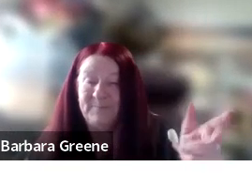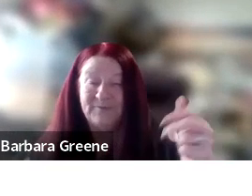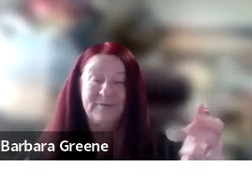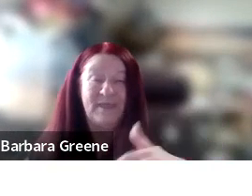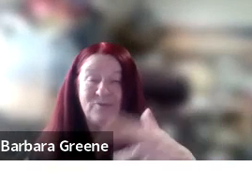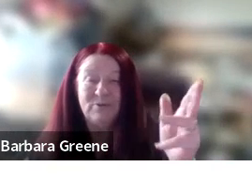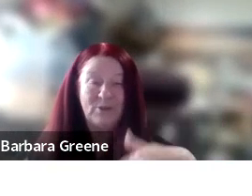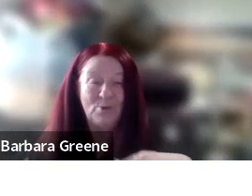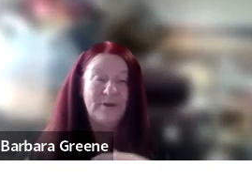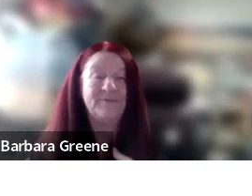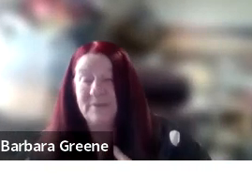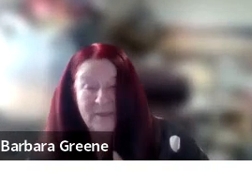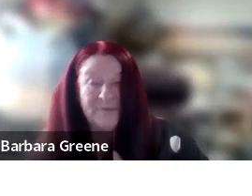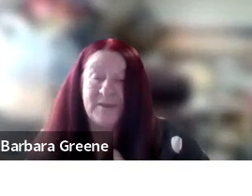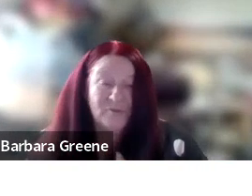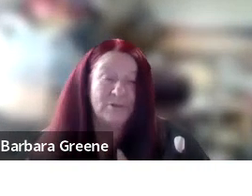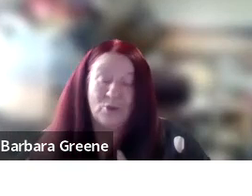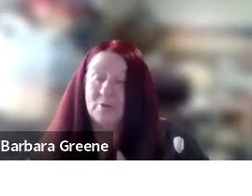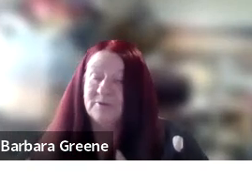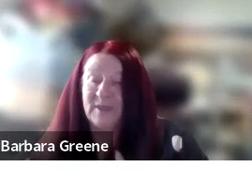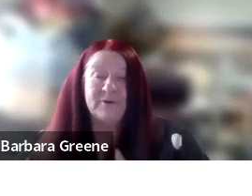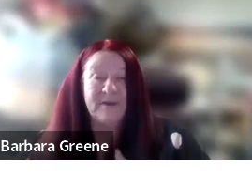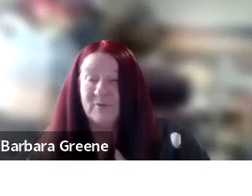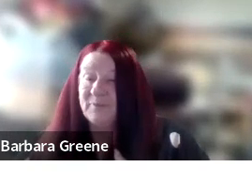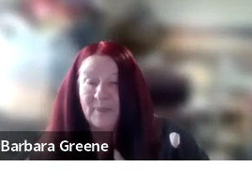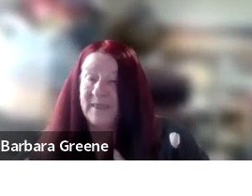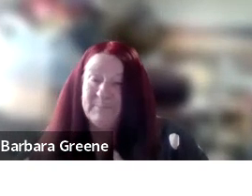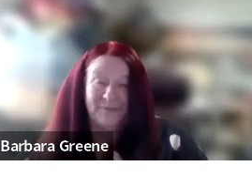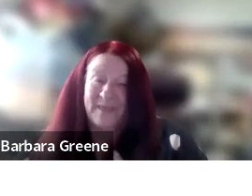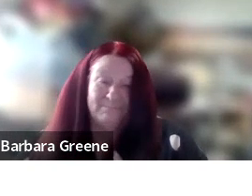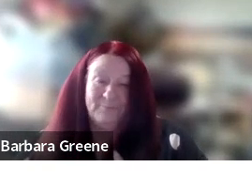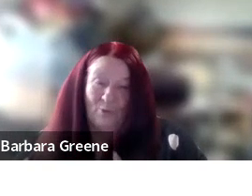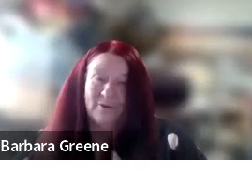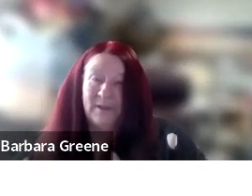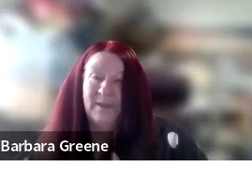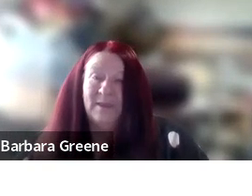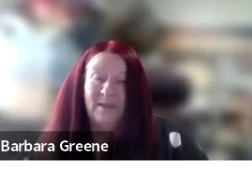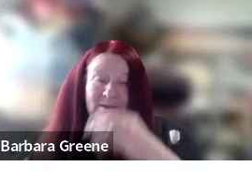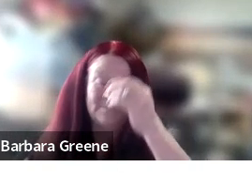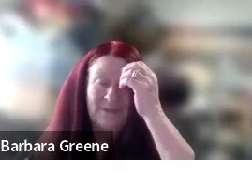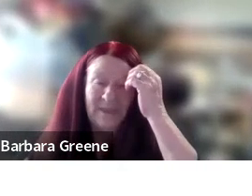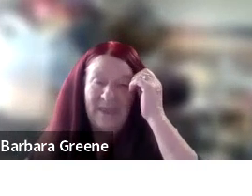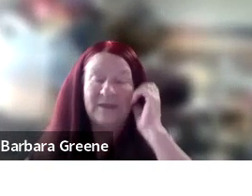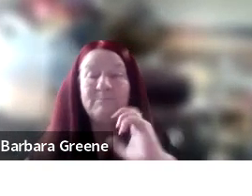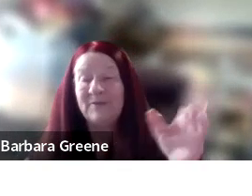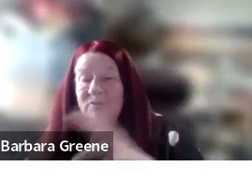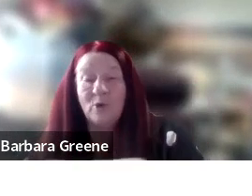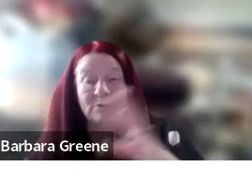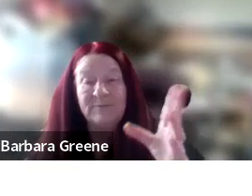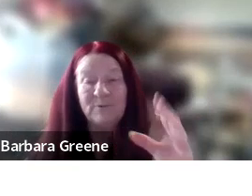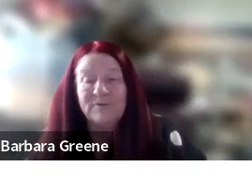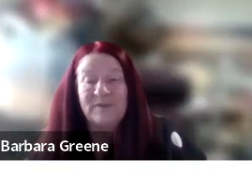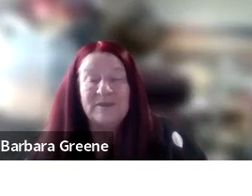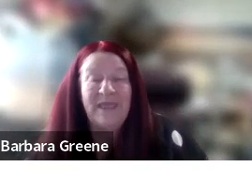able to fix it. And that's really cool. And I said, yes, that is really cool, because I would have never have thought about that before. And it makes a